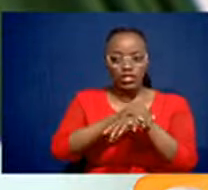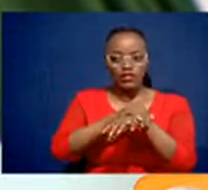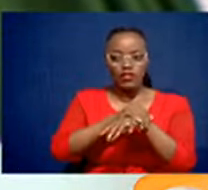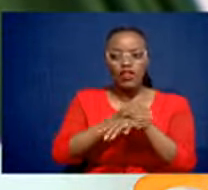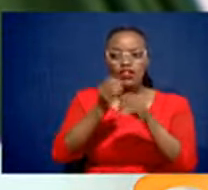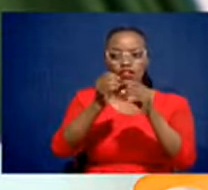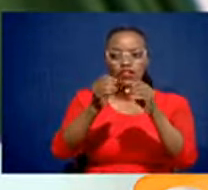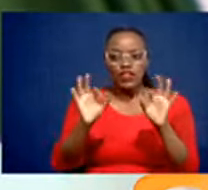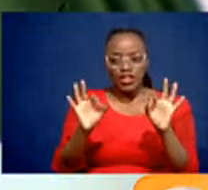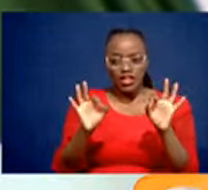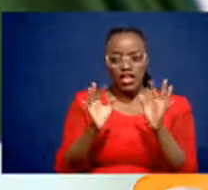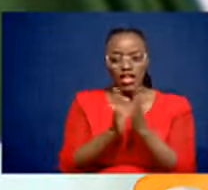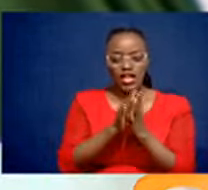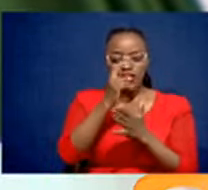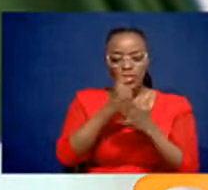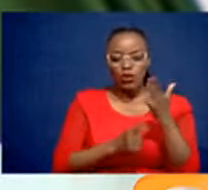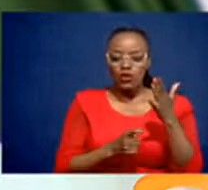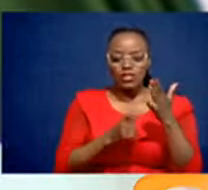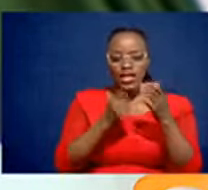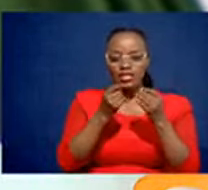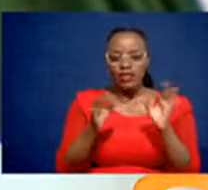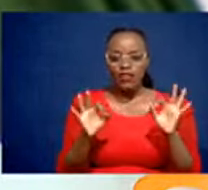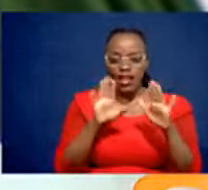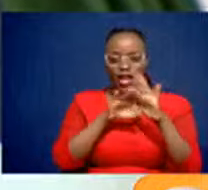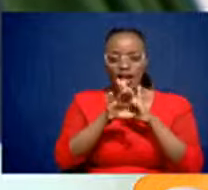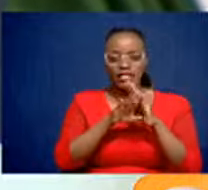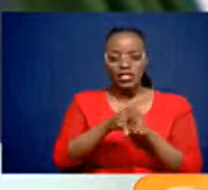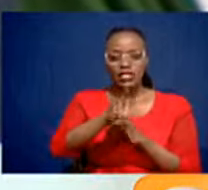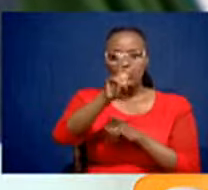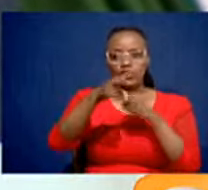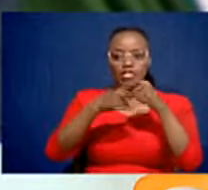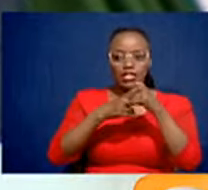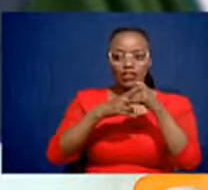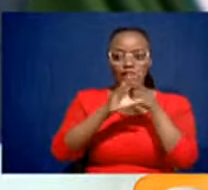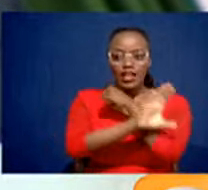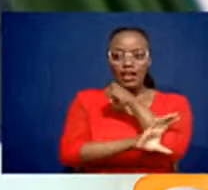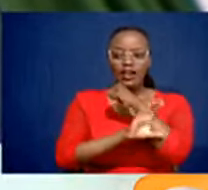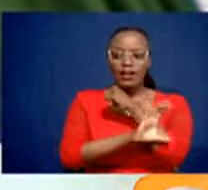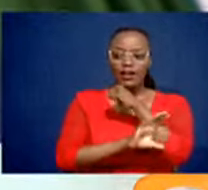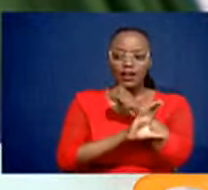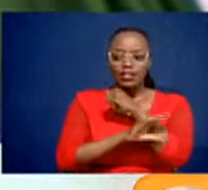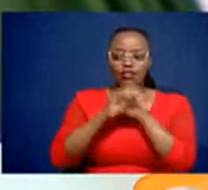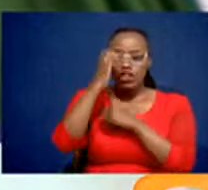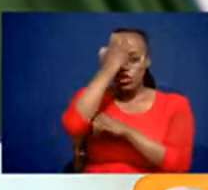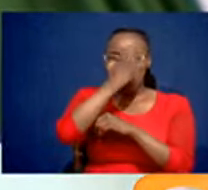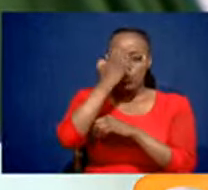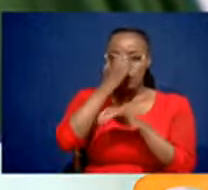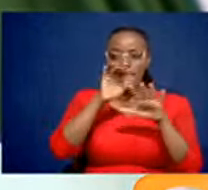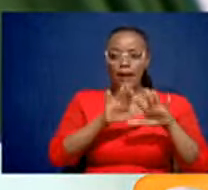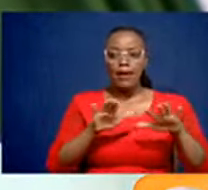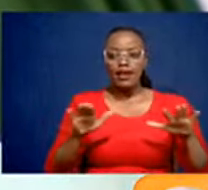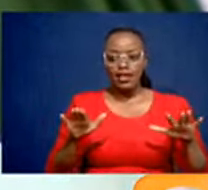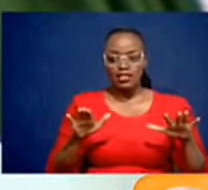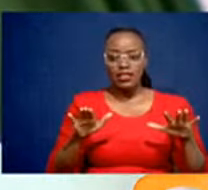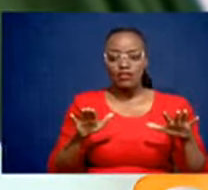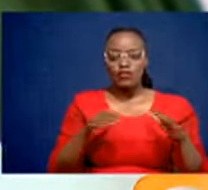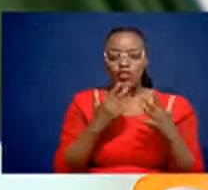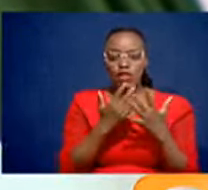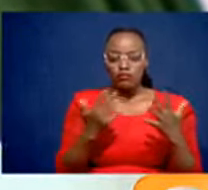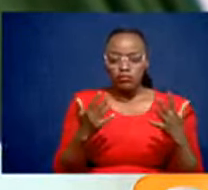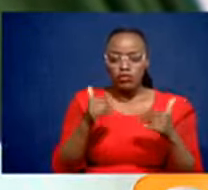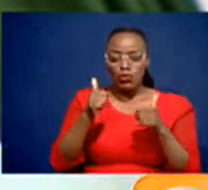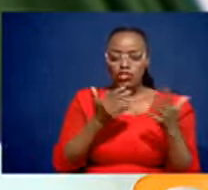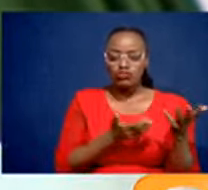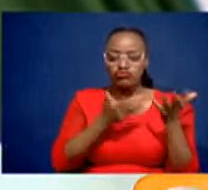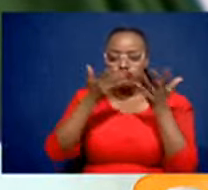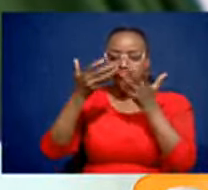quota-free and duty-free access to the 27-country European market for produce